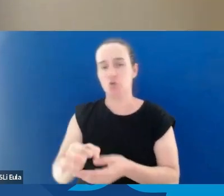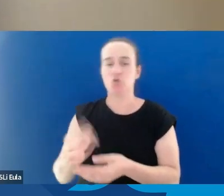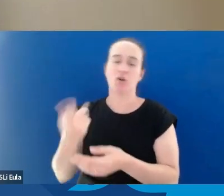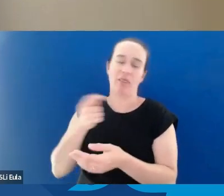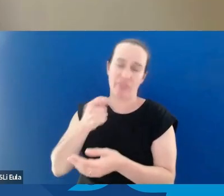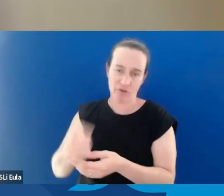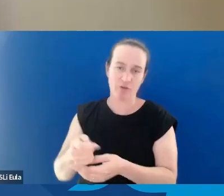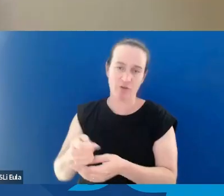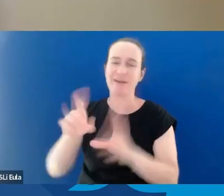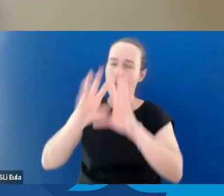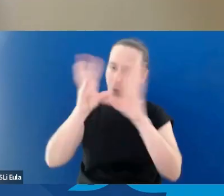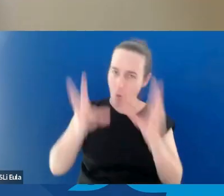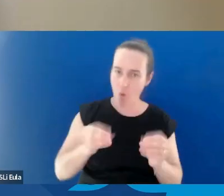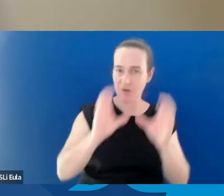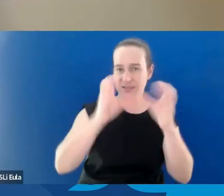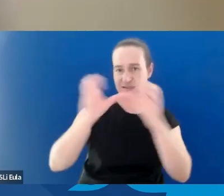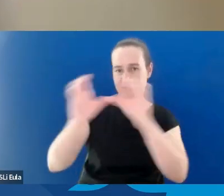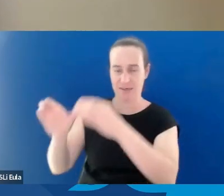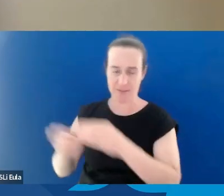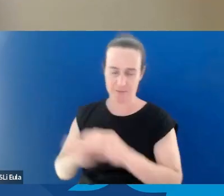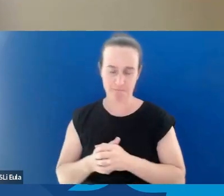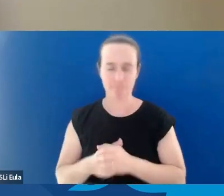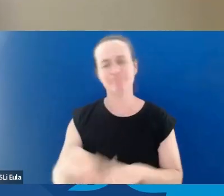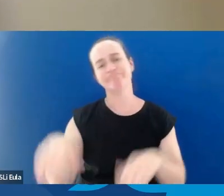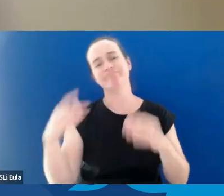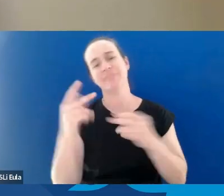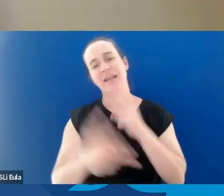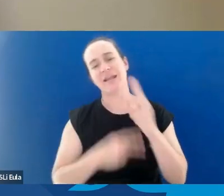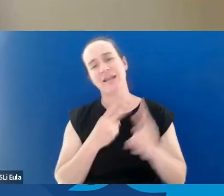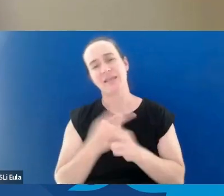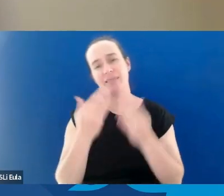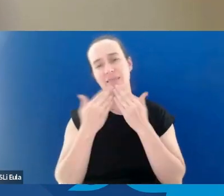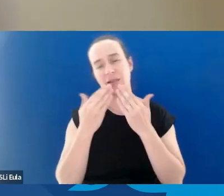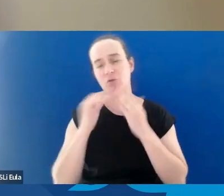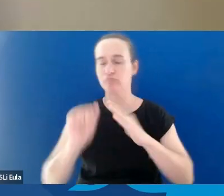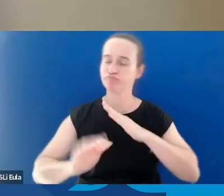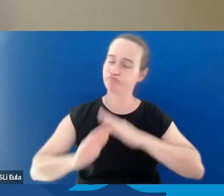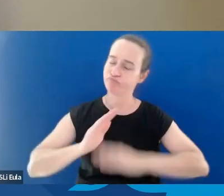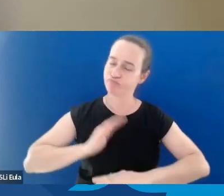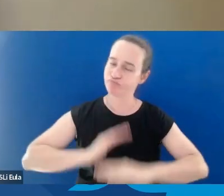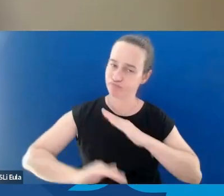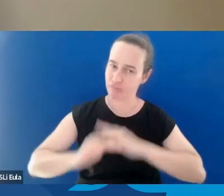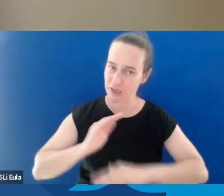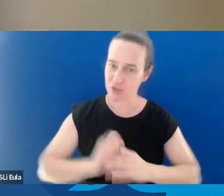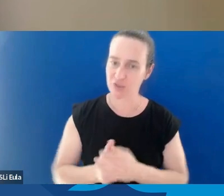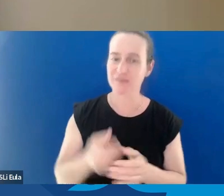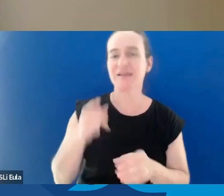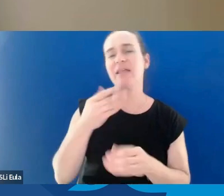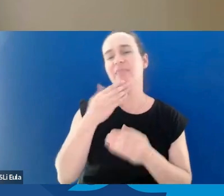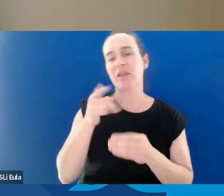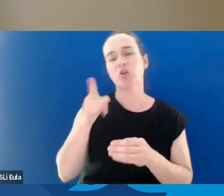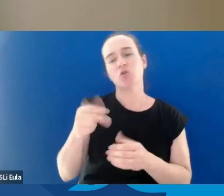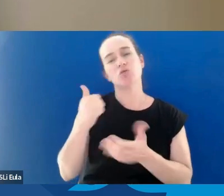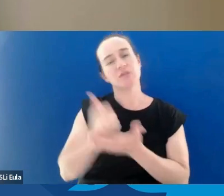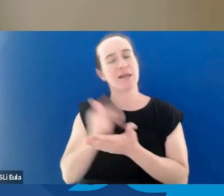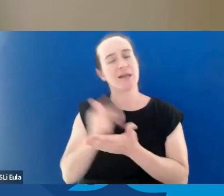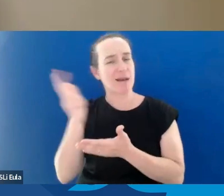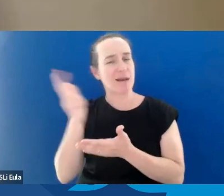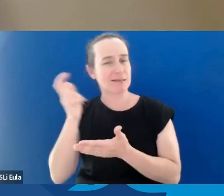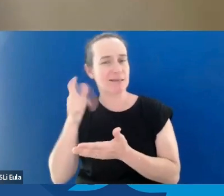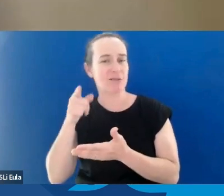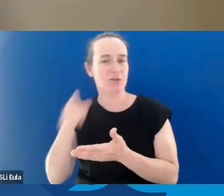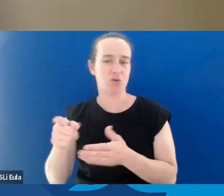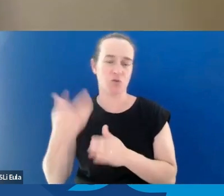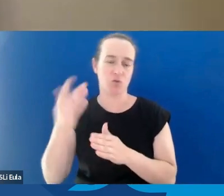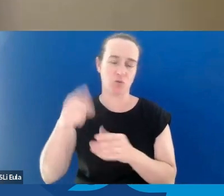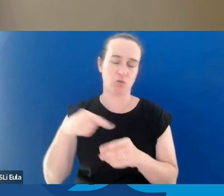healthcare facilities. Once again, colleagues, thank you for your patience and sticking around for the last few minutes. I would like to conclude